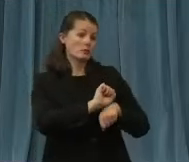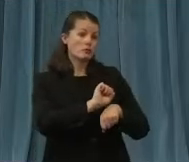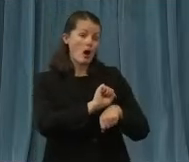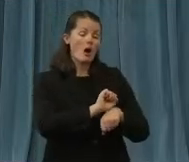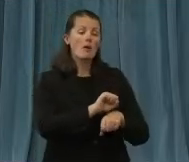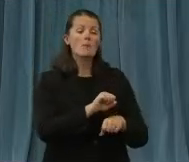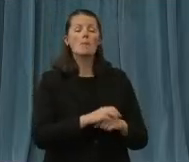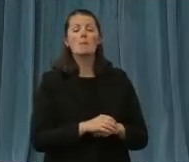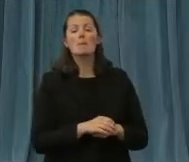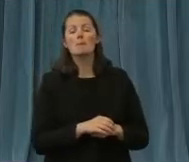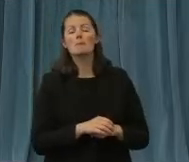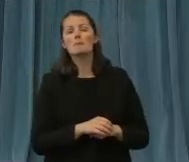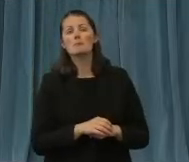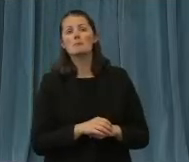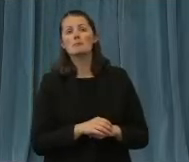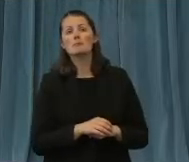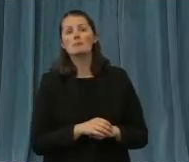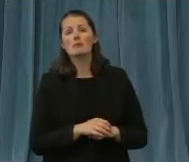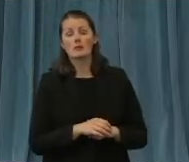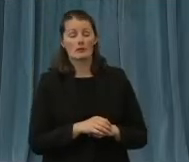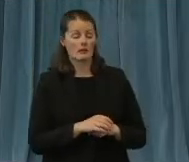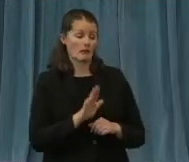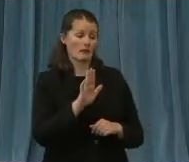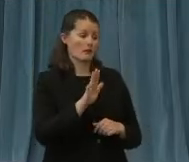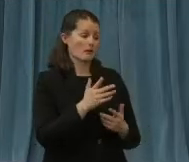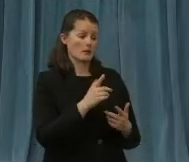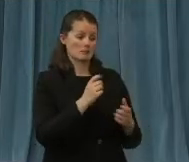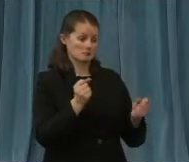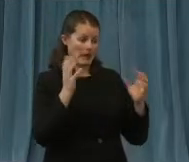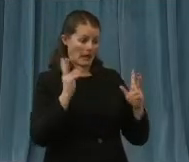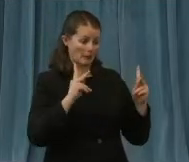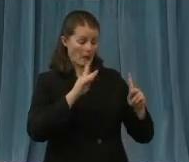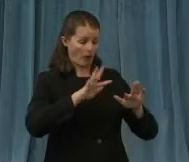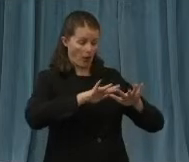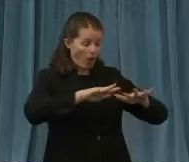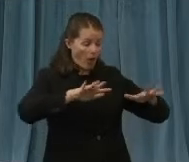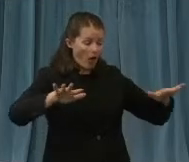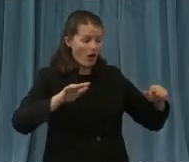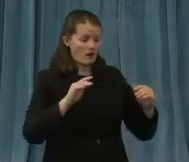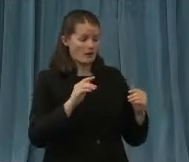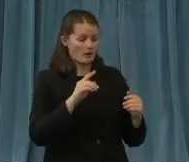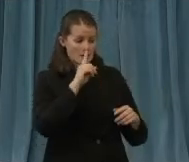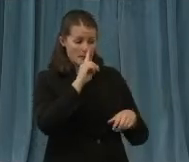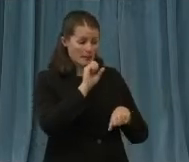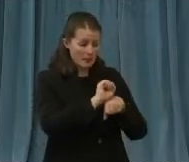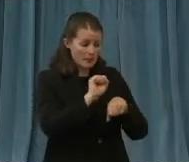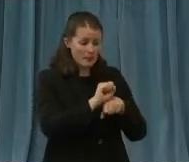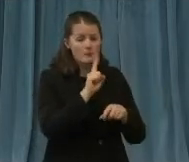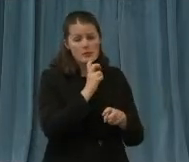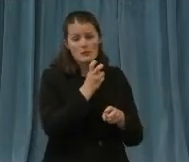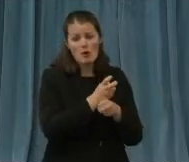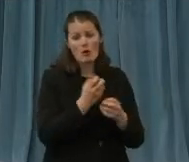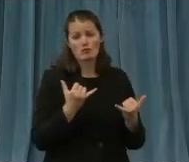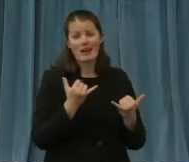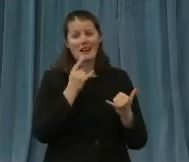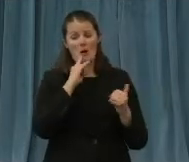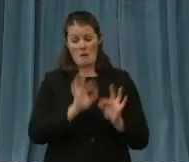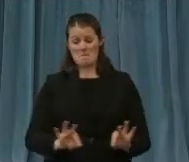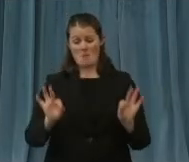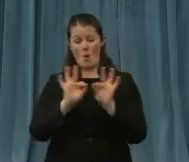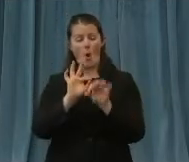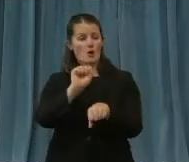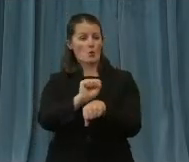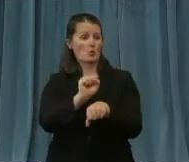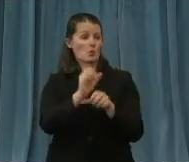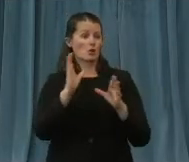and department I have, stretched especially thin right now. When it comes to workplace and worker safety, that's extremely important to us, and if SEIU brought